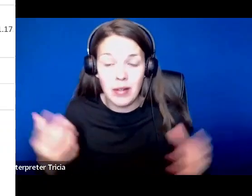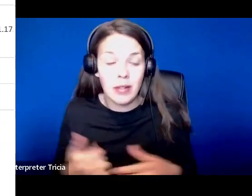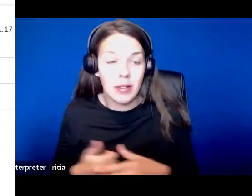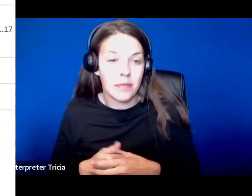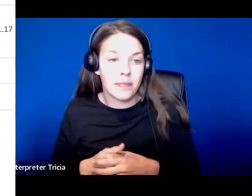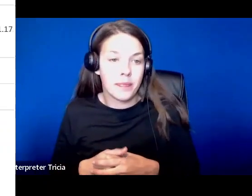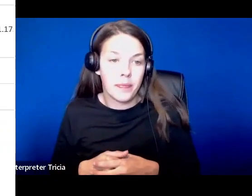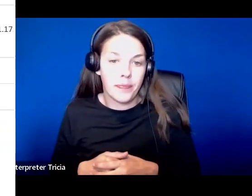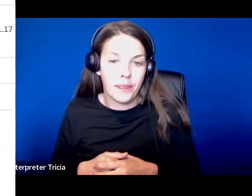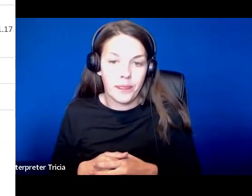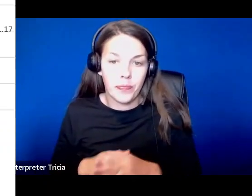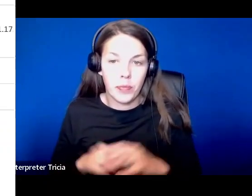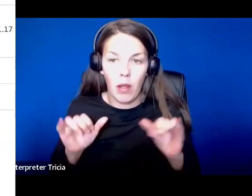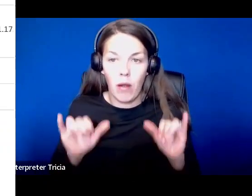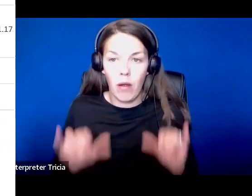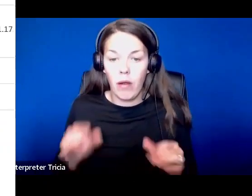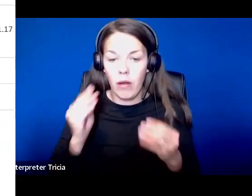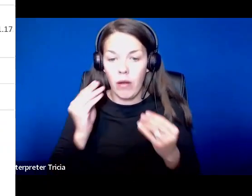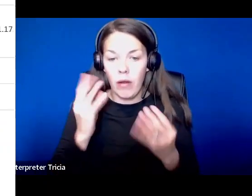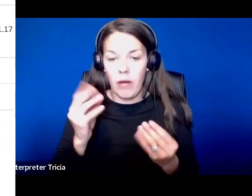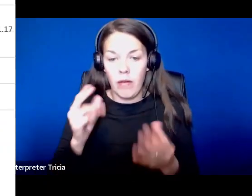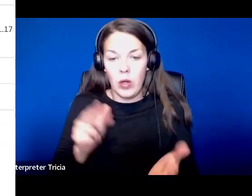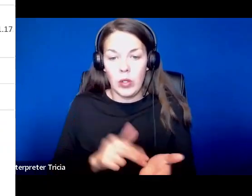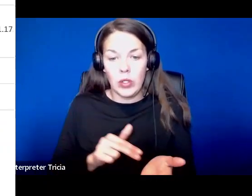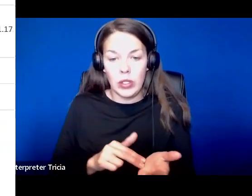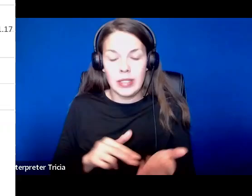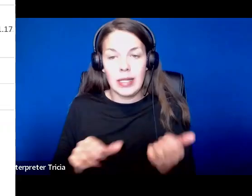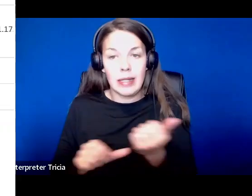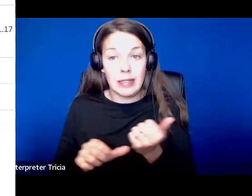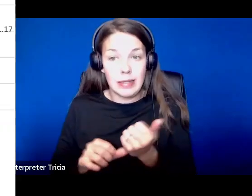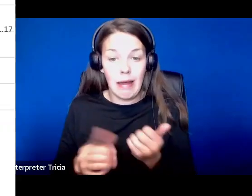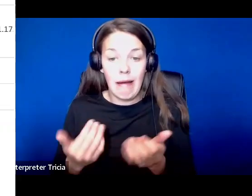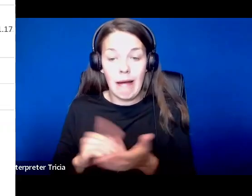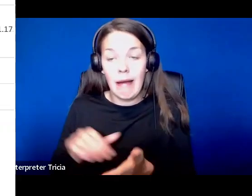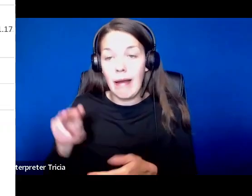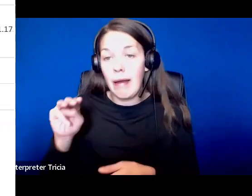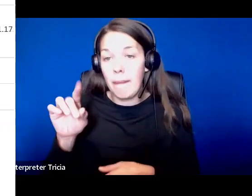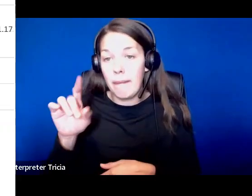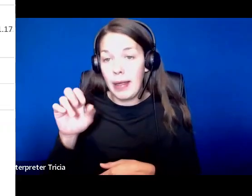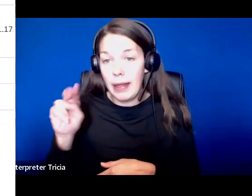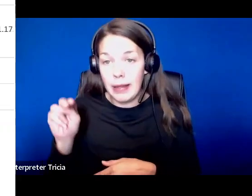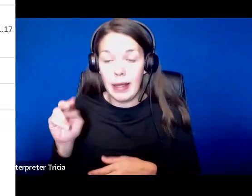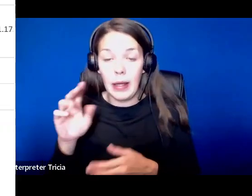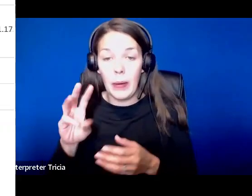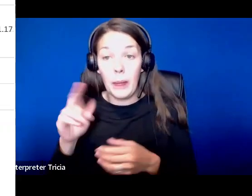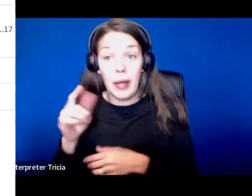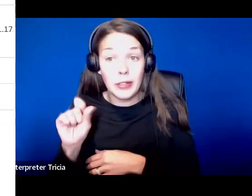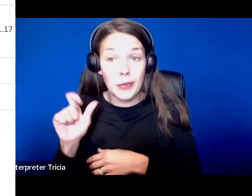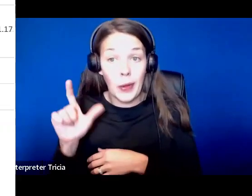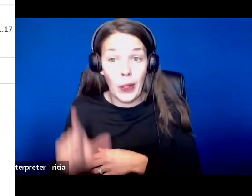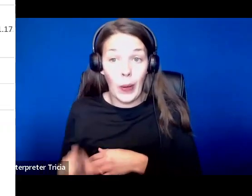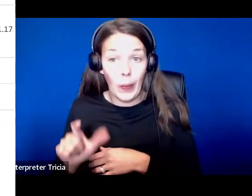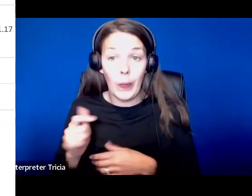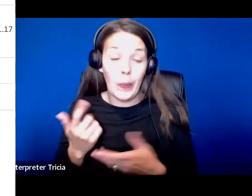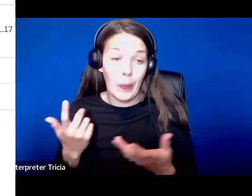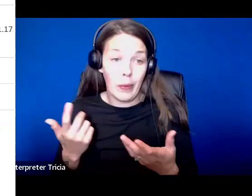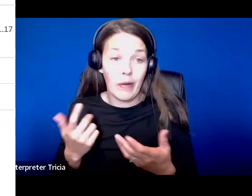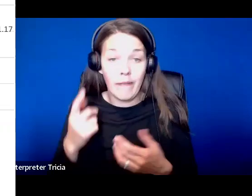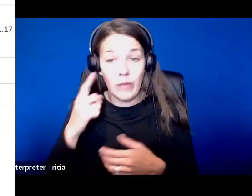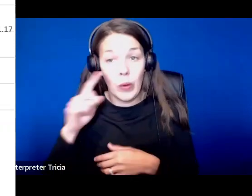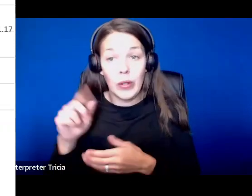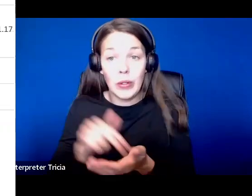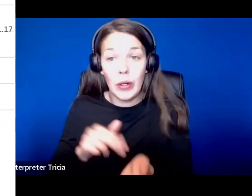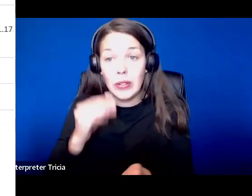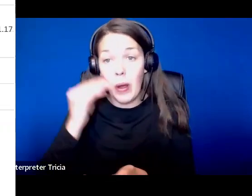And this is the same information for nursing assistants. Again, median wages, again, lower for nursing